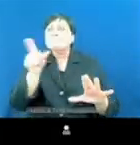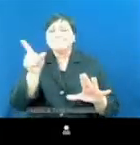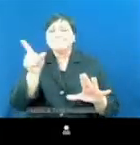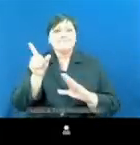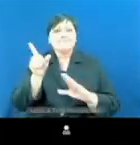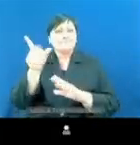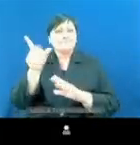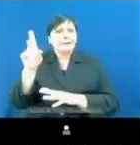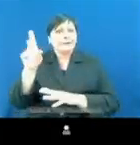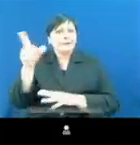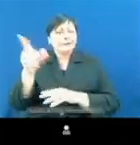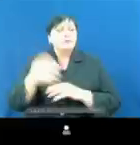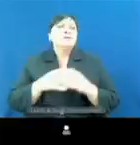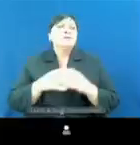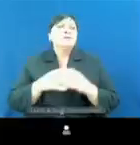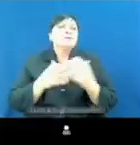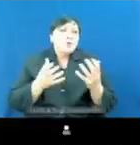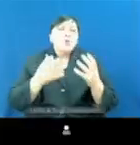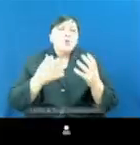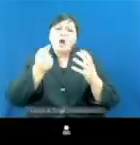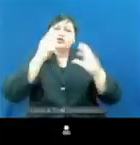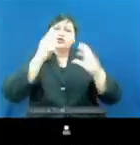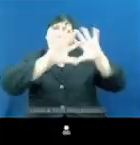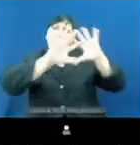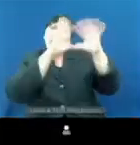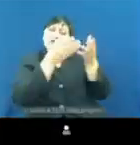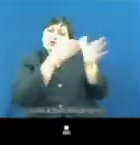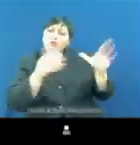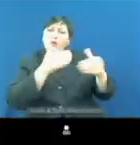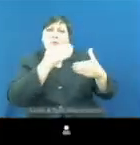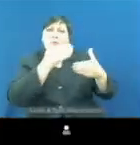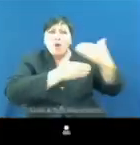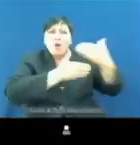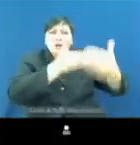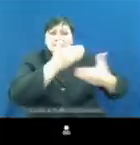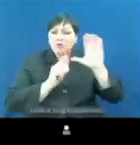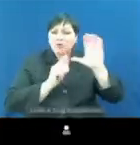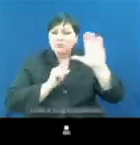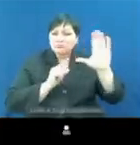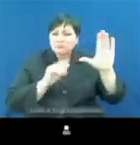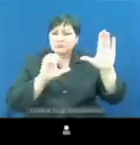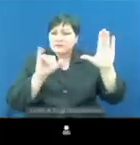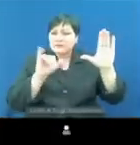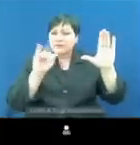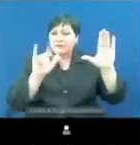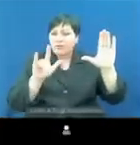and understanding the general processes involved in civil cases because they're different.